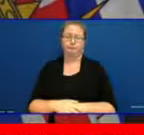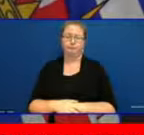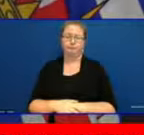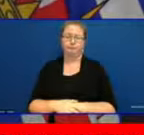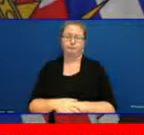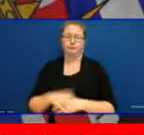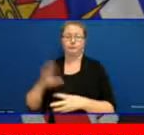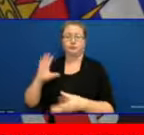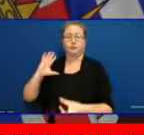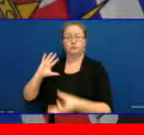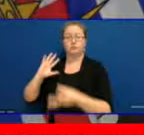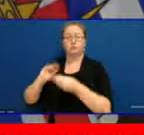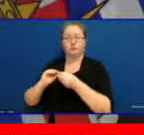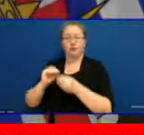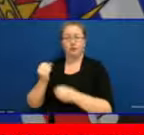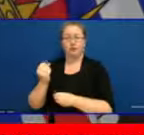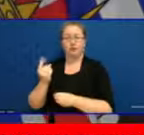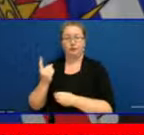We have